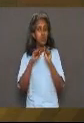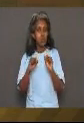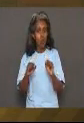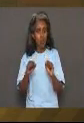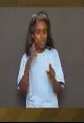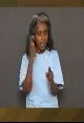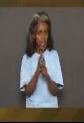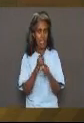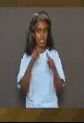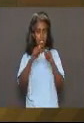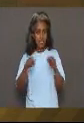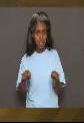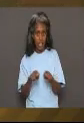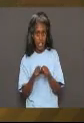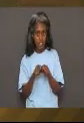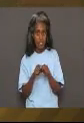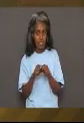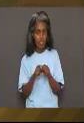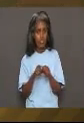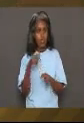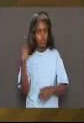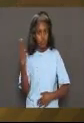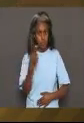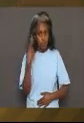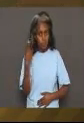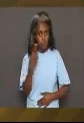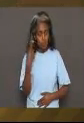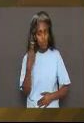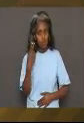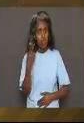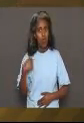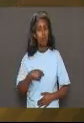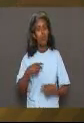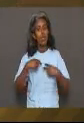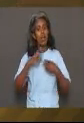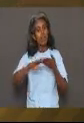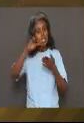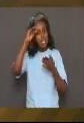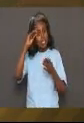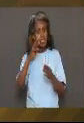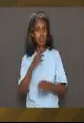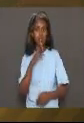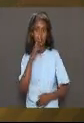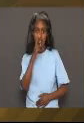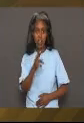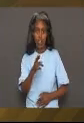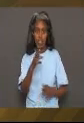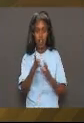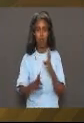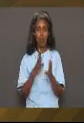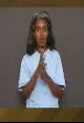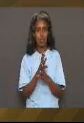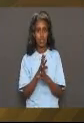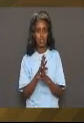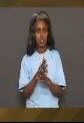study how to solve right triangles so we can use what we have learned in the